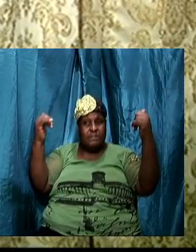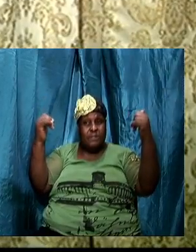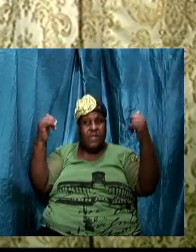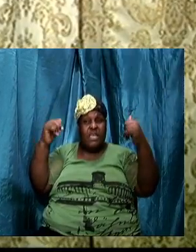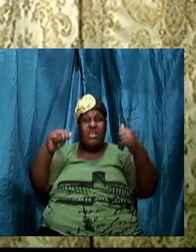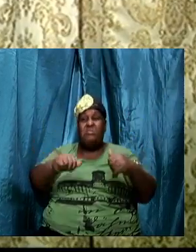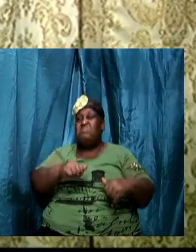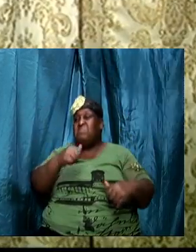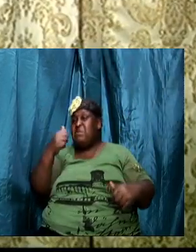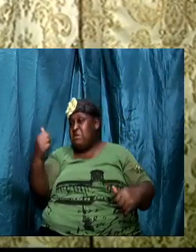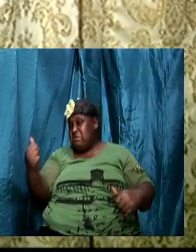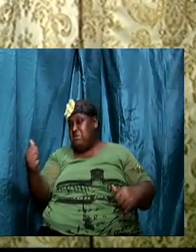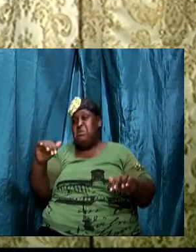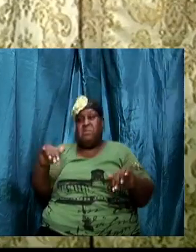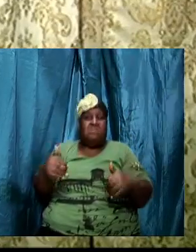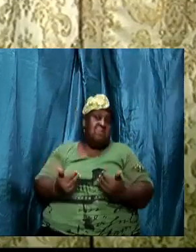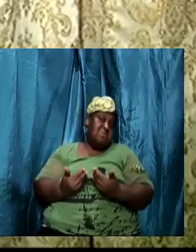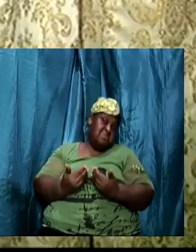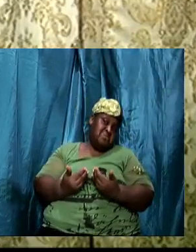anyway.